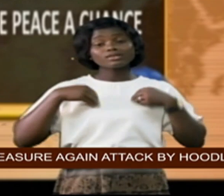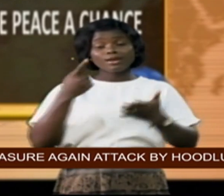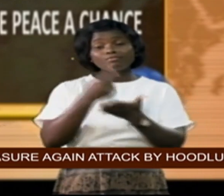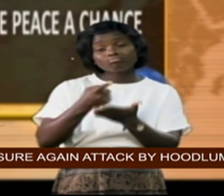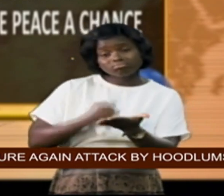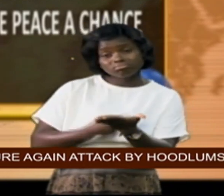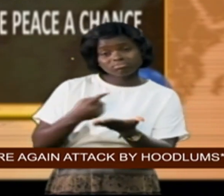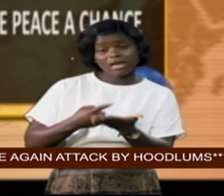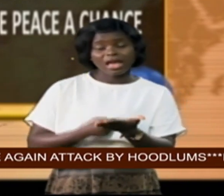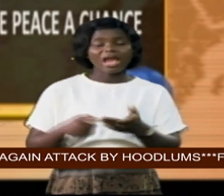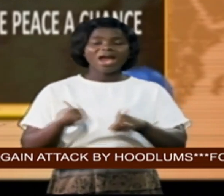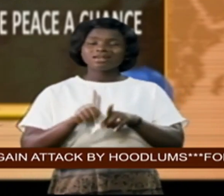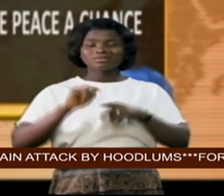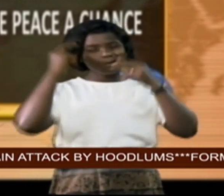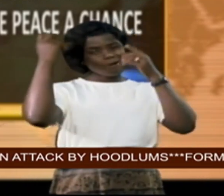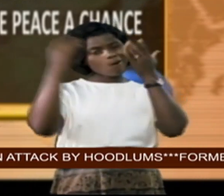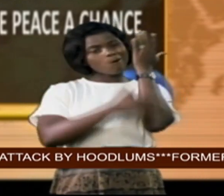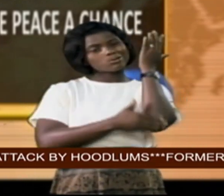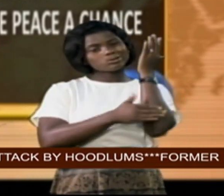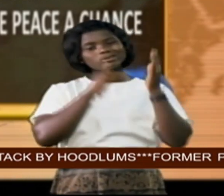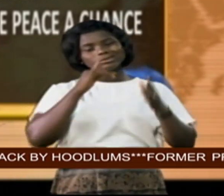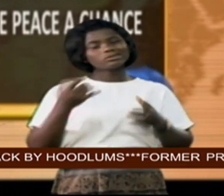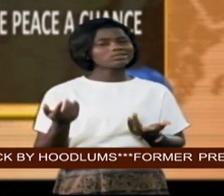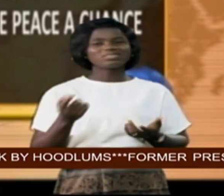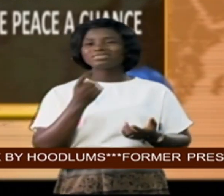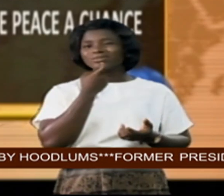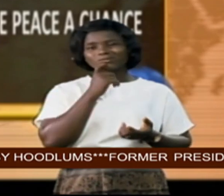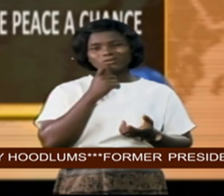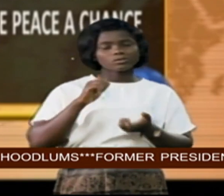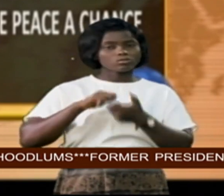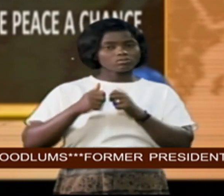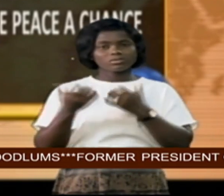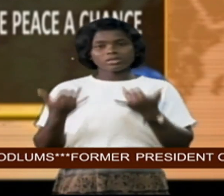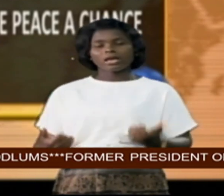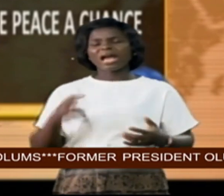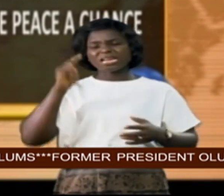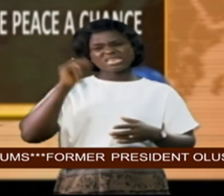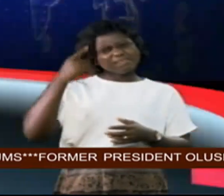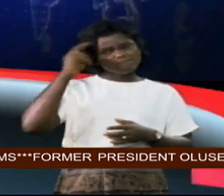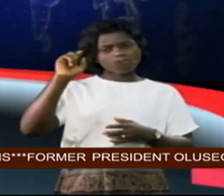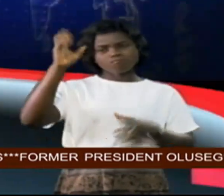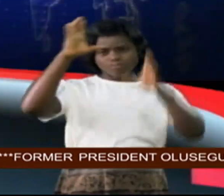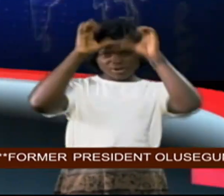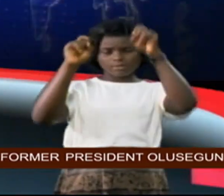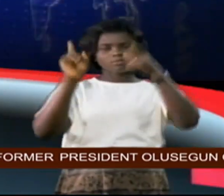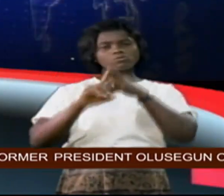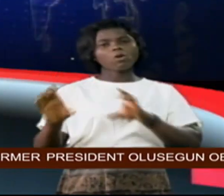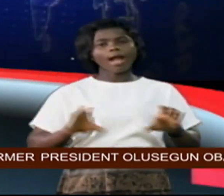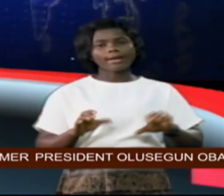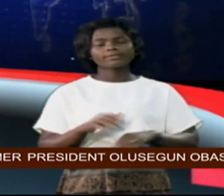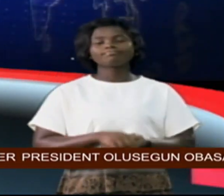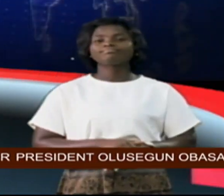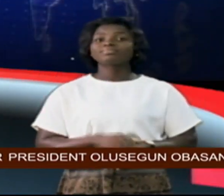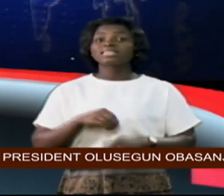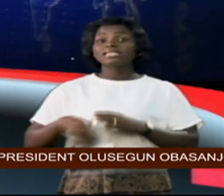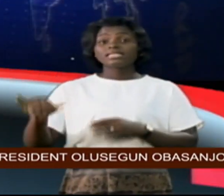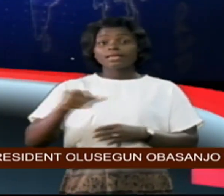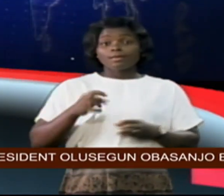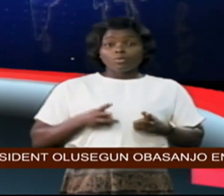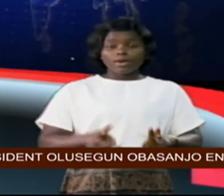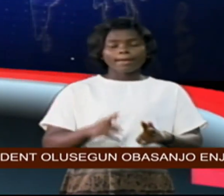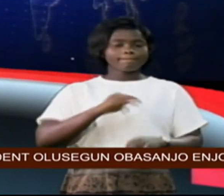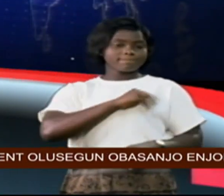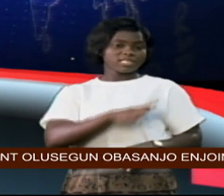at a critical moment now, hence the need for President to act. In the same vein, the Minister of